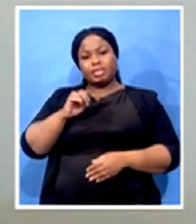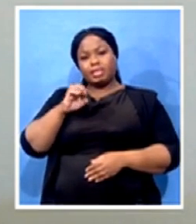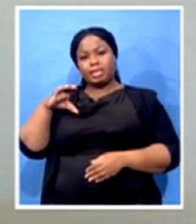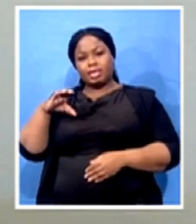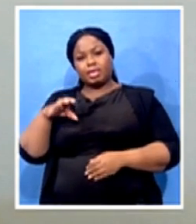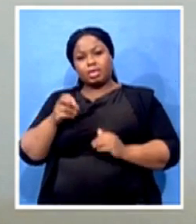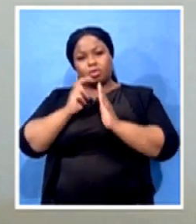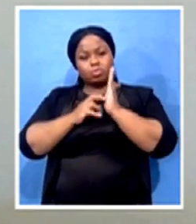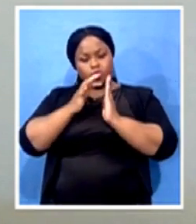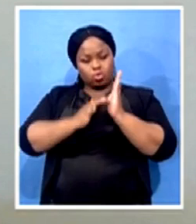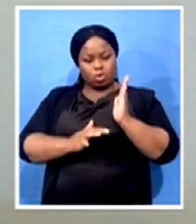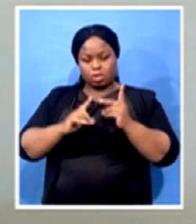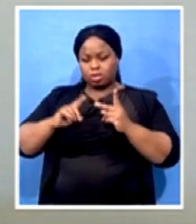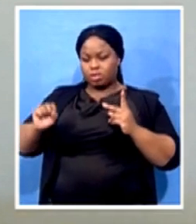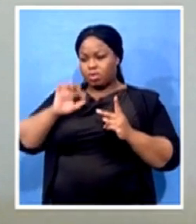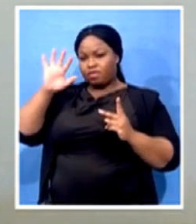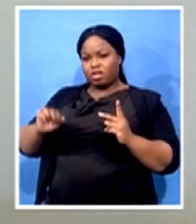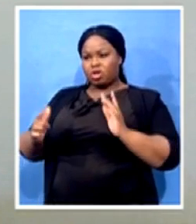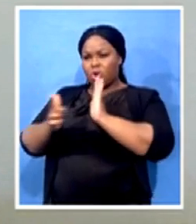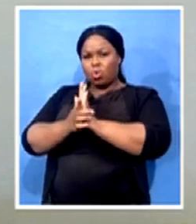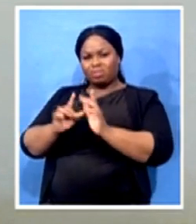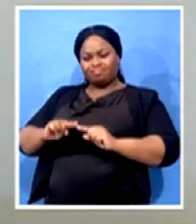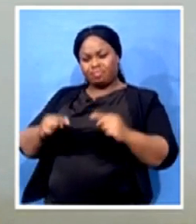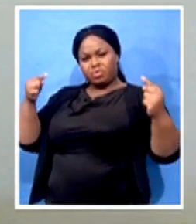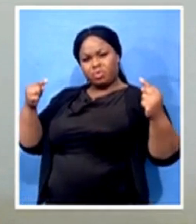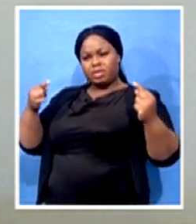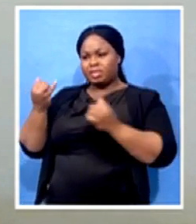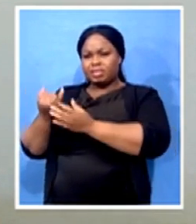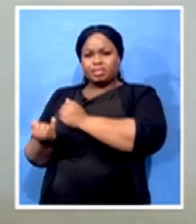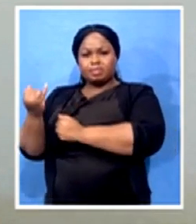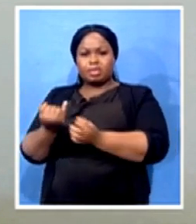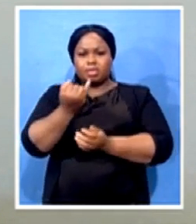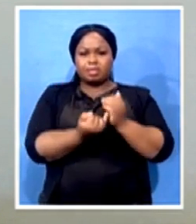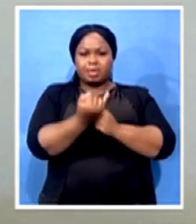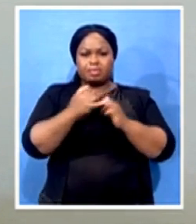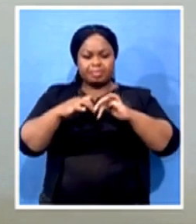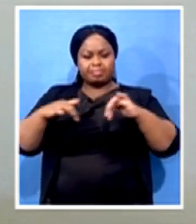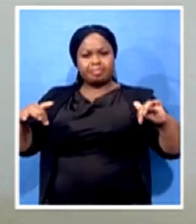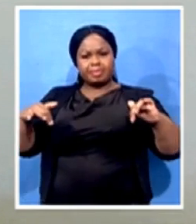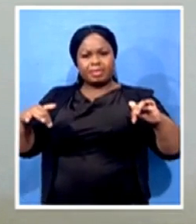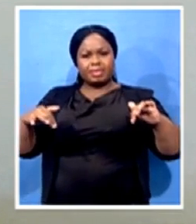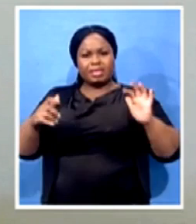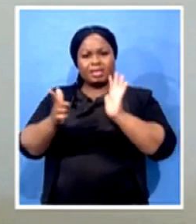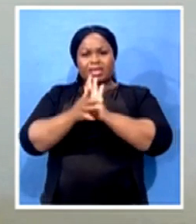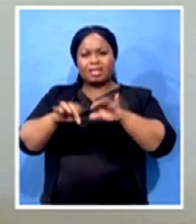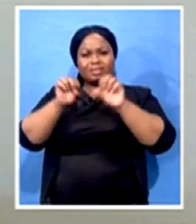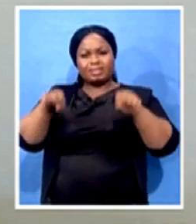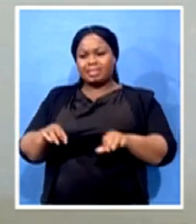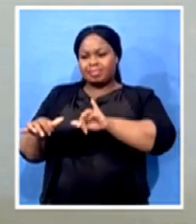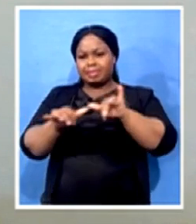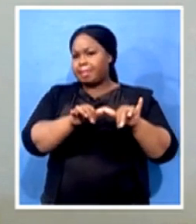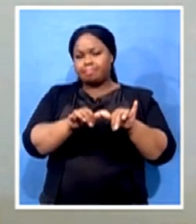are two independent, separate legal systems. Even though South Africa